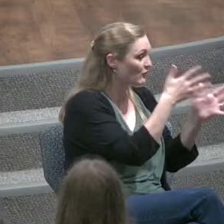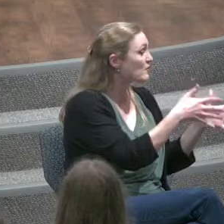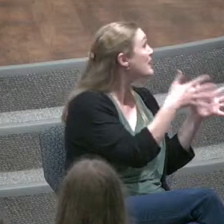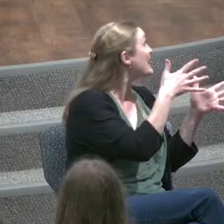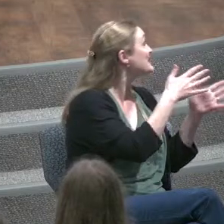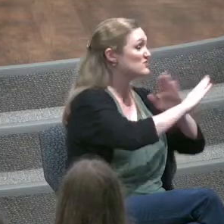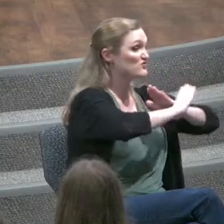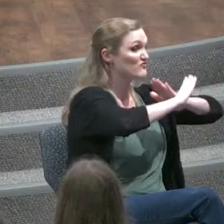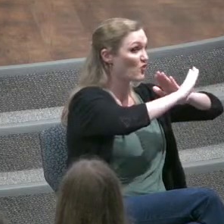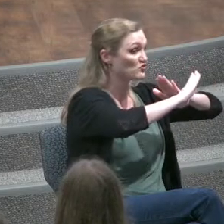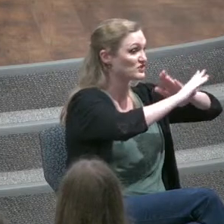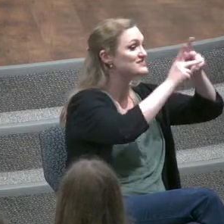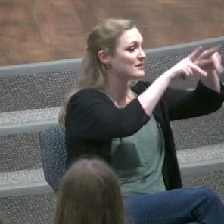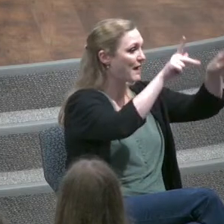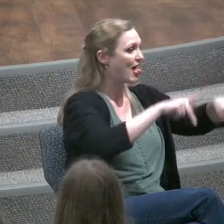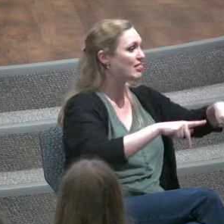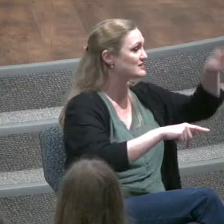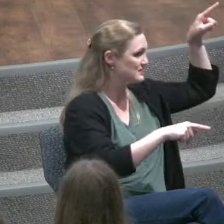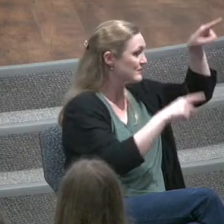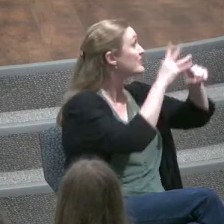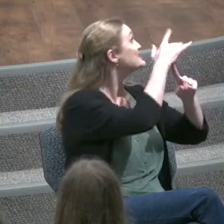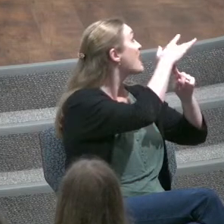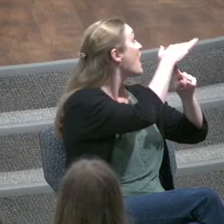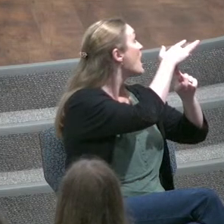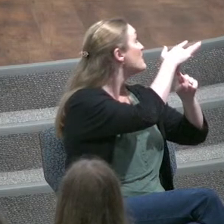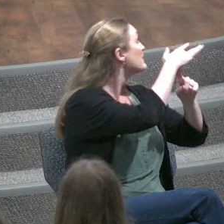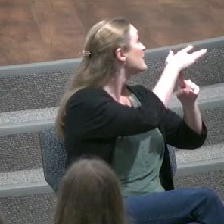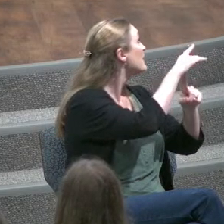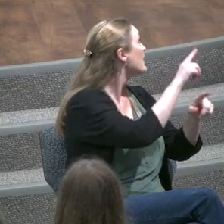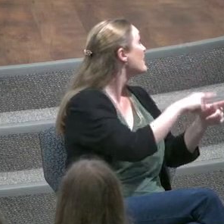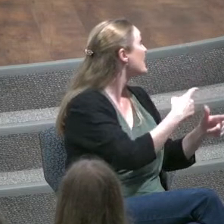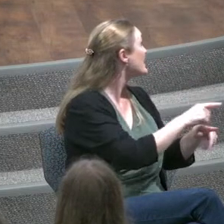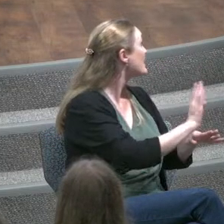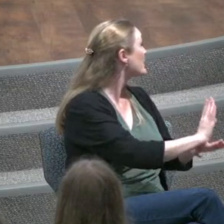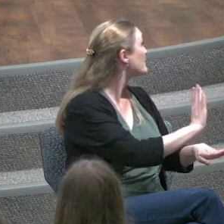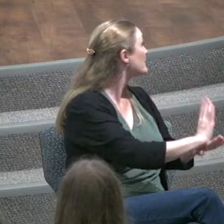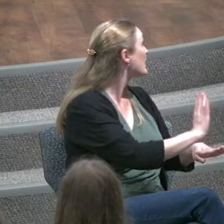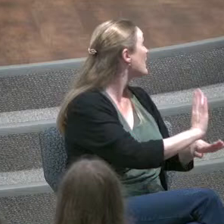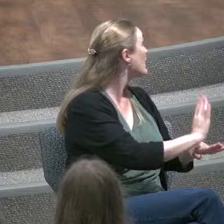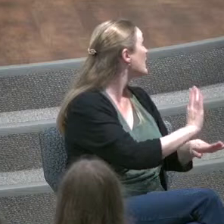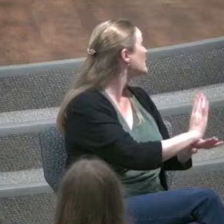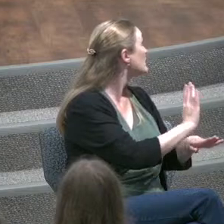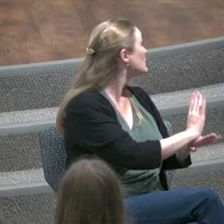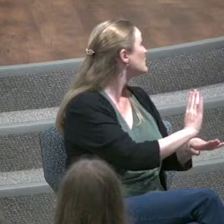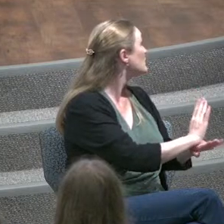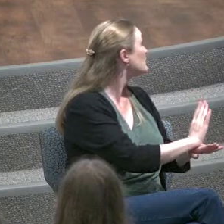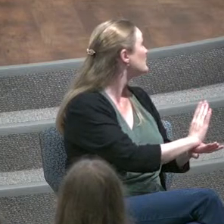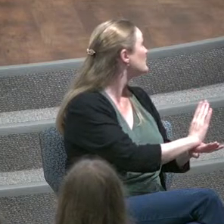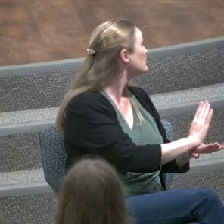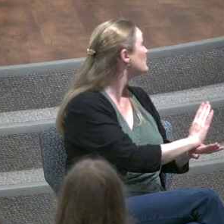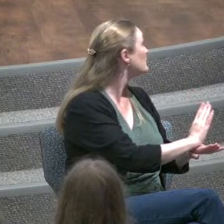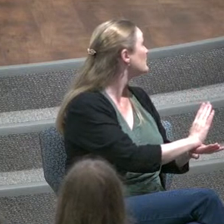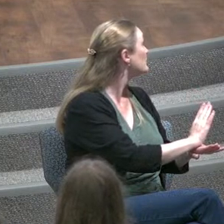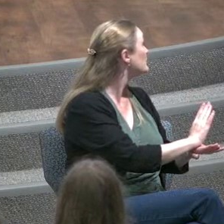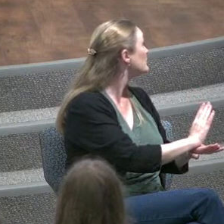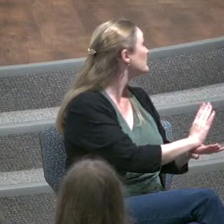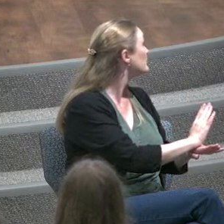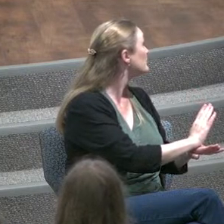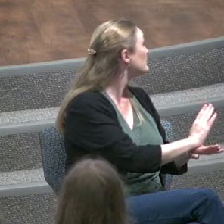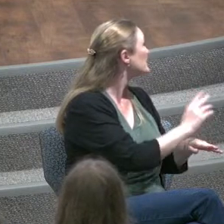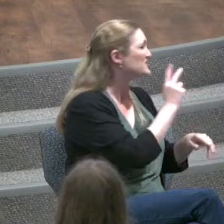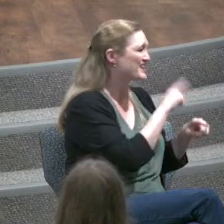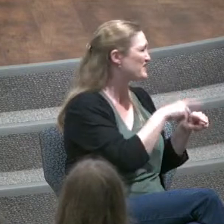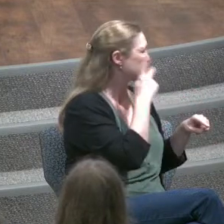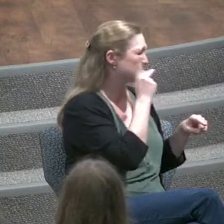here, but there was a fortress palace up on top of the mountain, and then kind of below down here, which you can't really see from